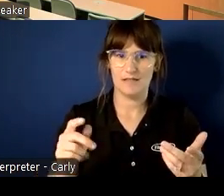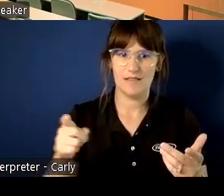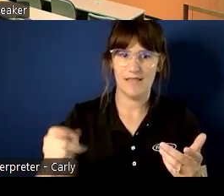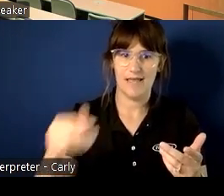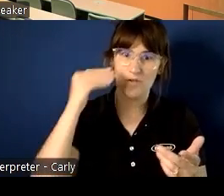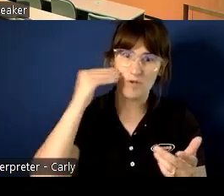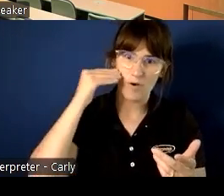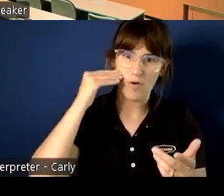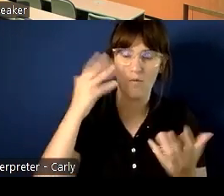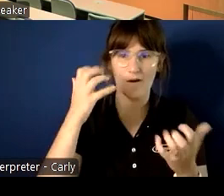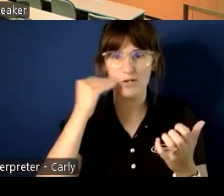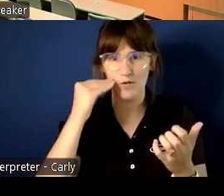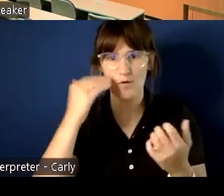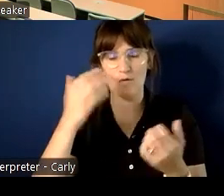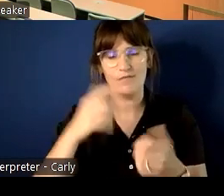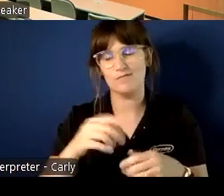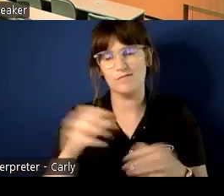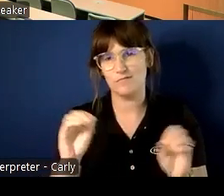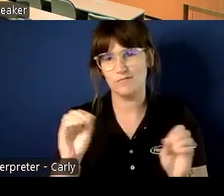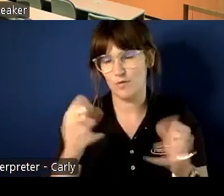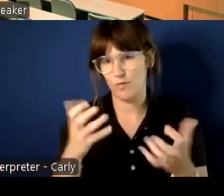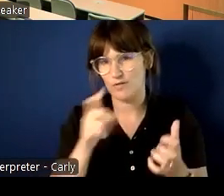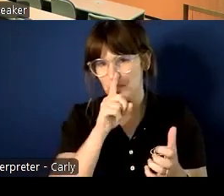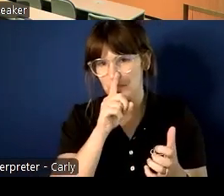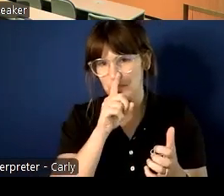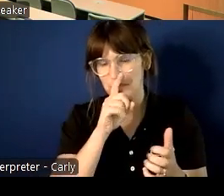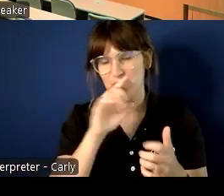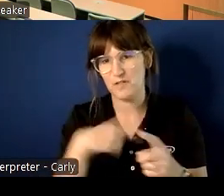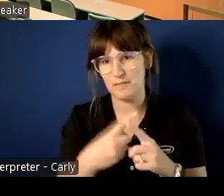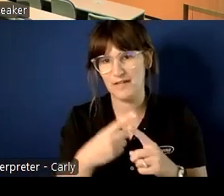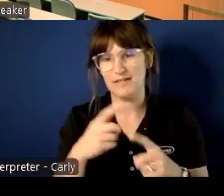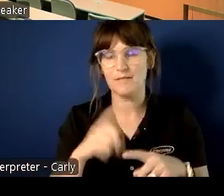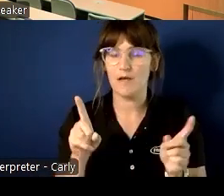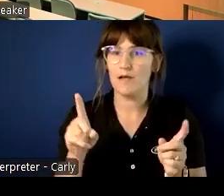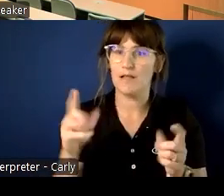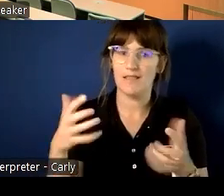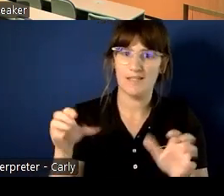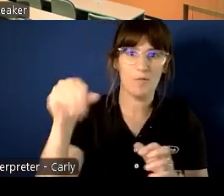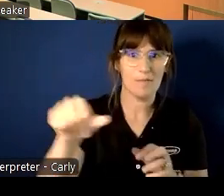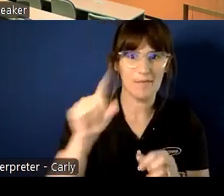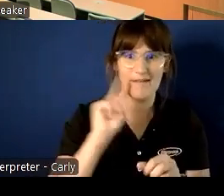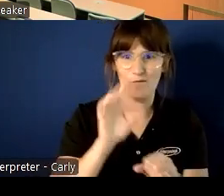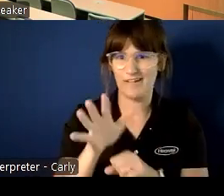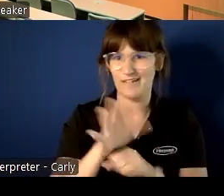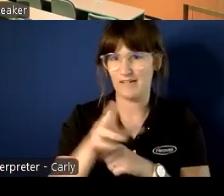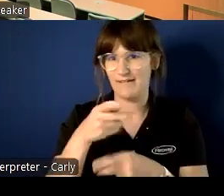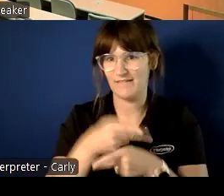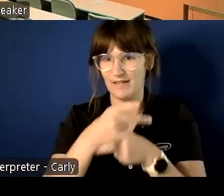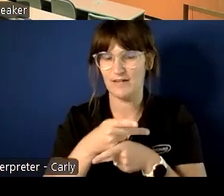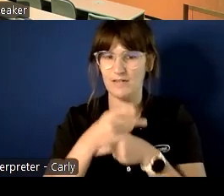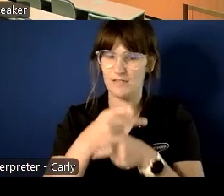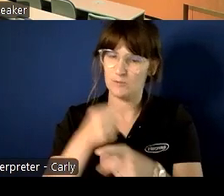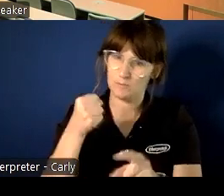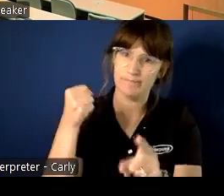like to know about it. And basically, they don't want to pay for enough care to make a